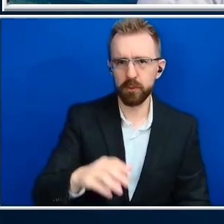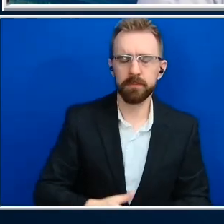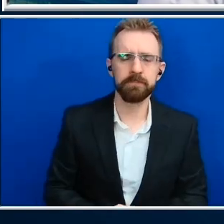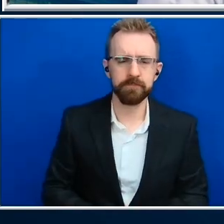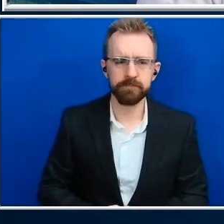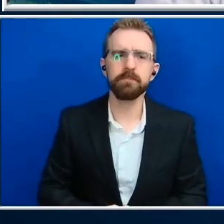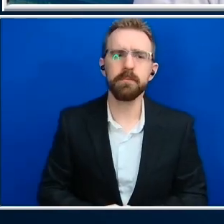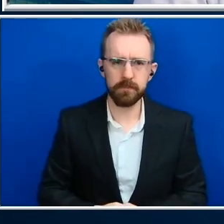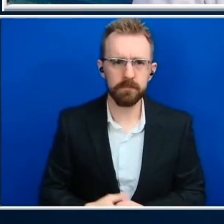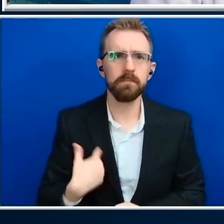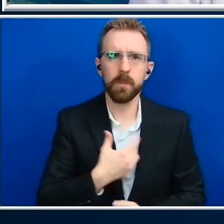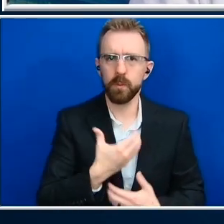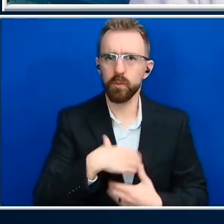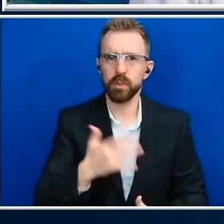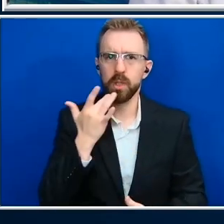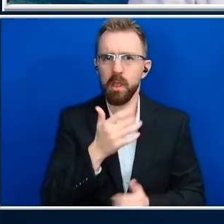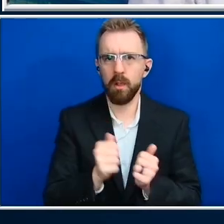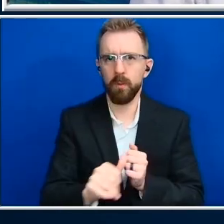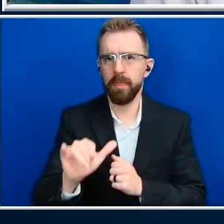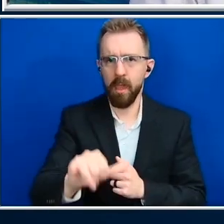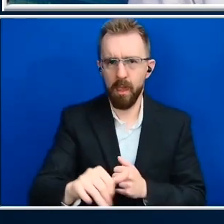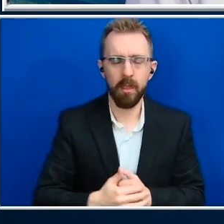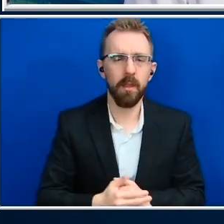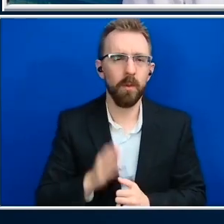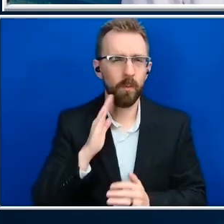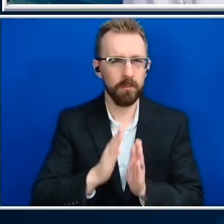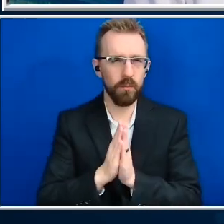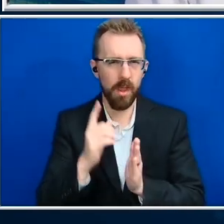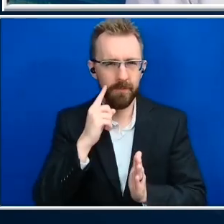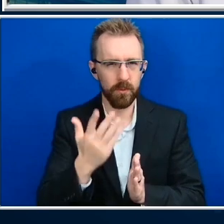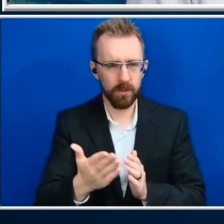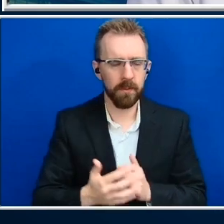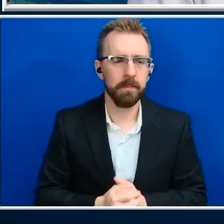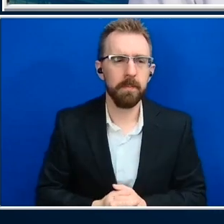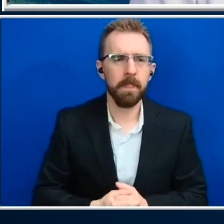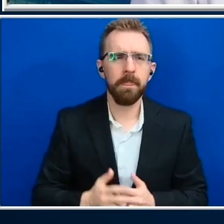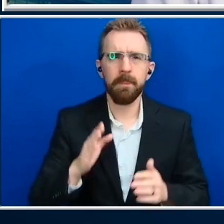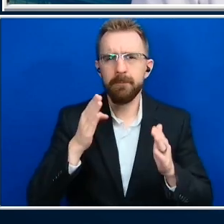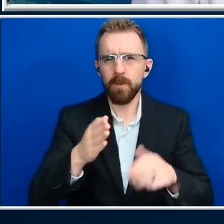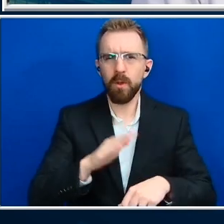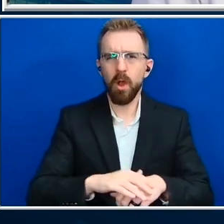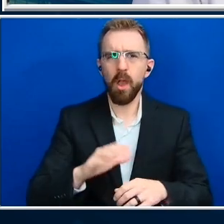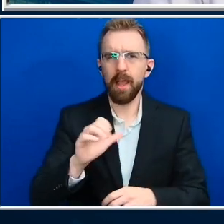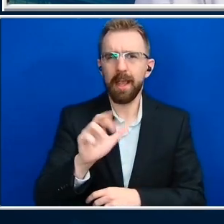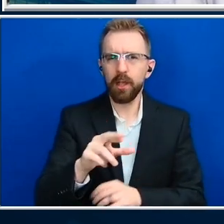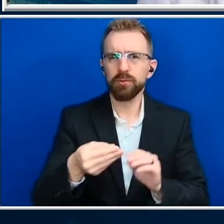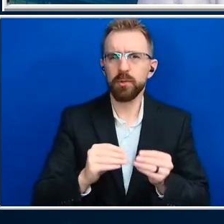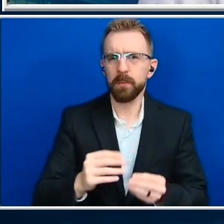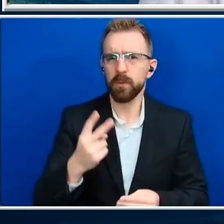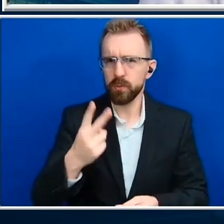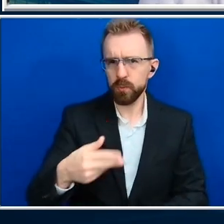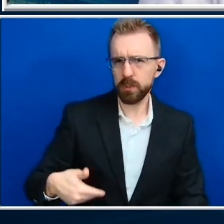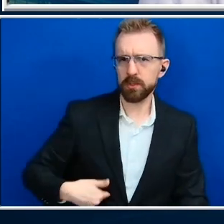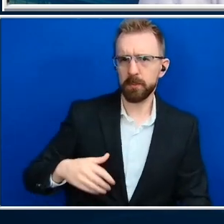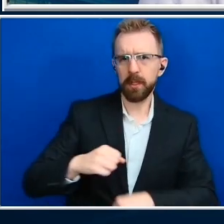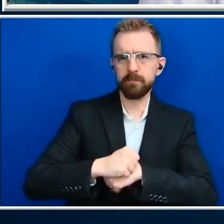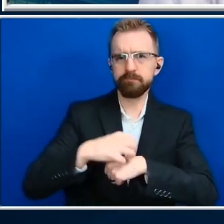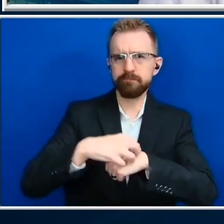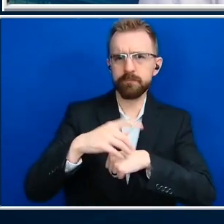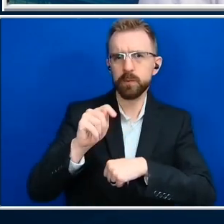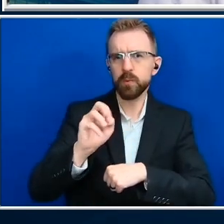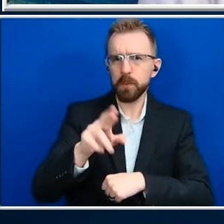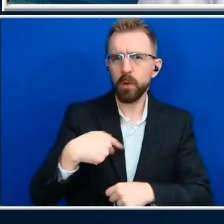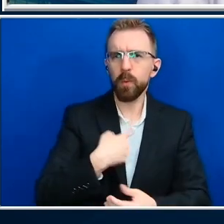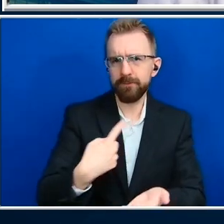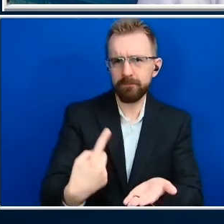luck with that one. We'll be praying for you. So let's focus on cancer number 2, this stomach tumor that we've been talking about. These aren't easy